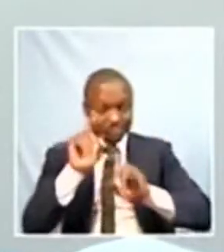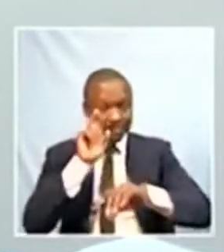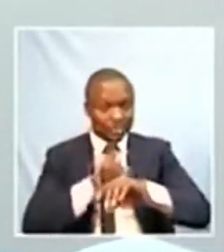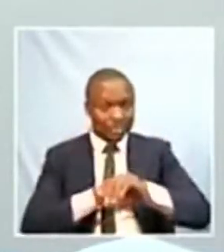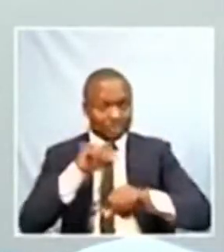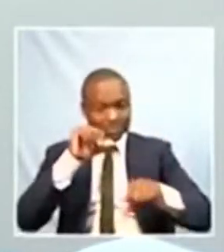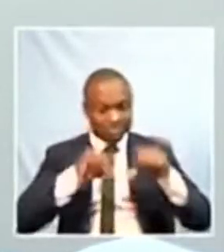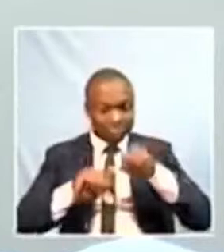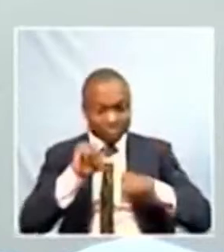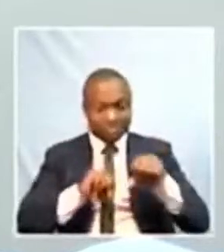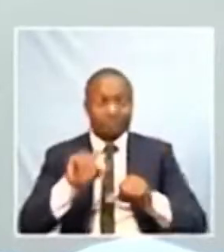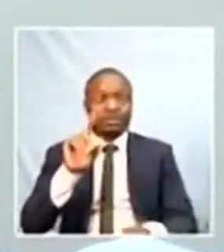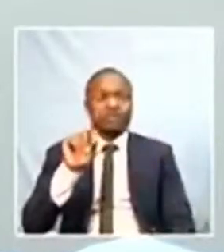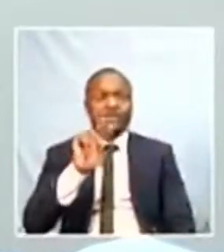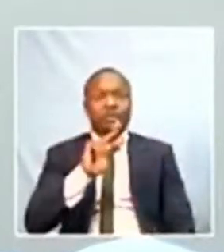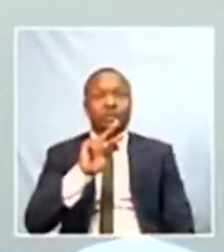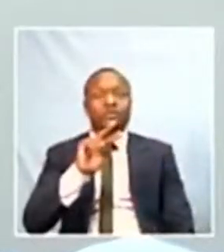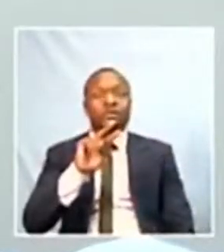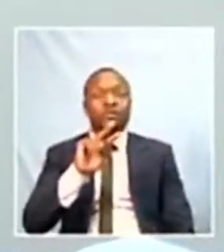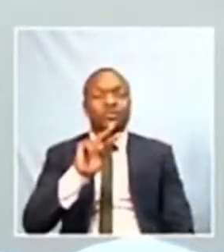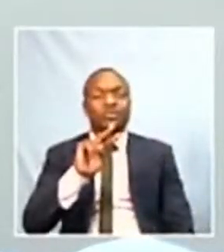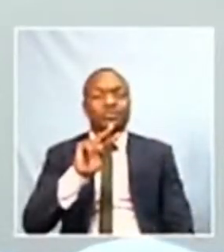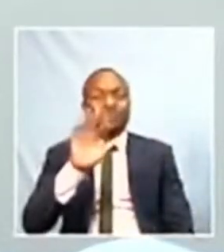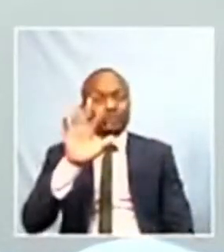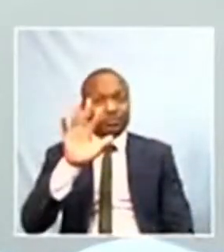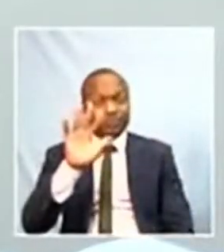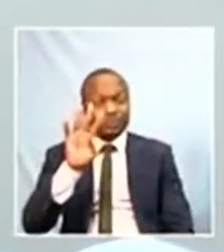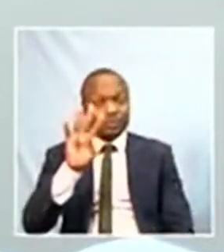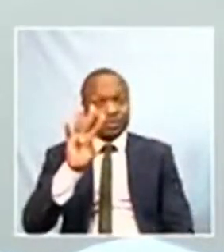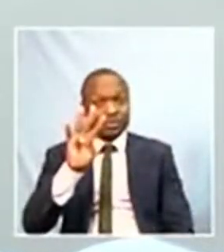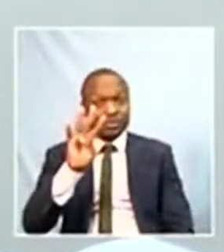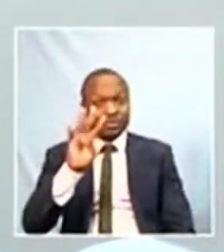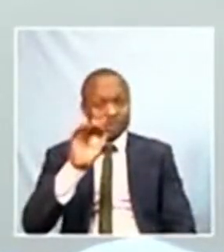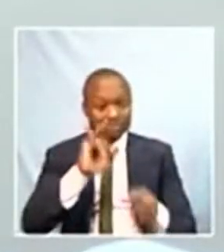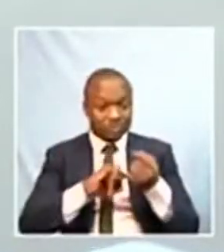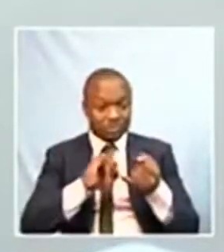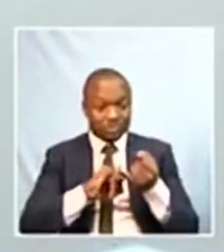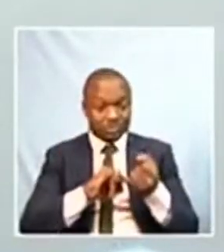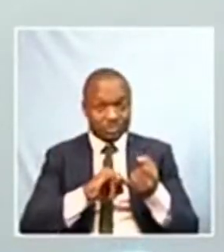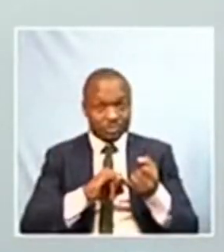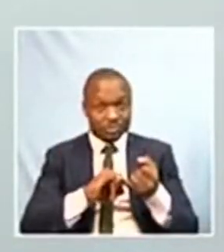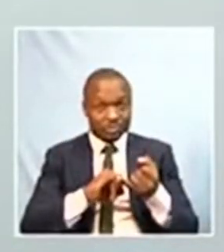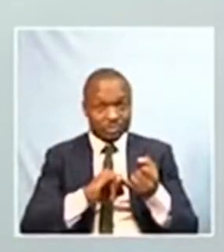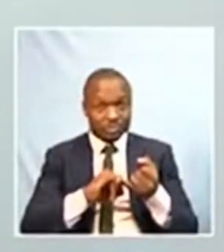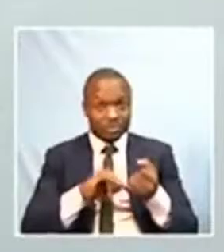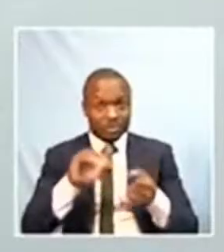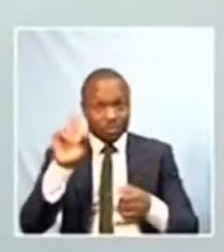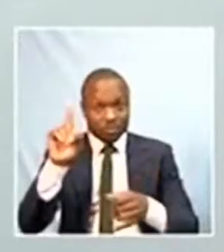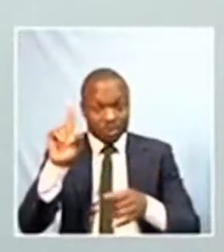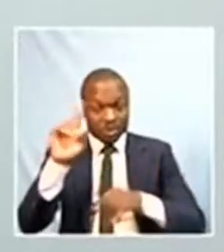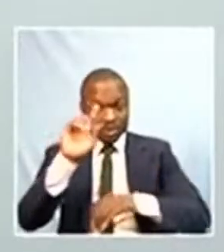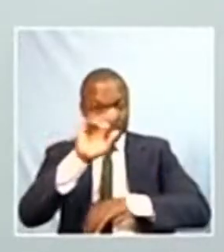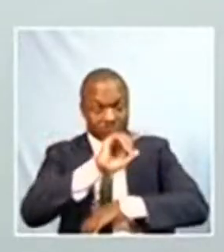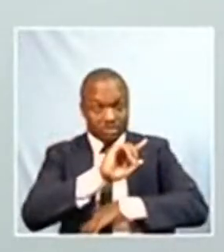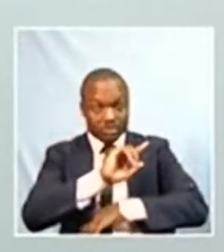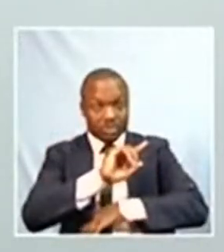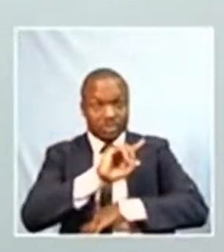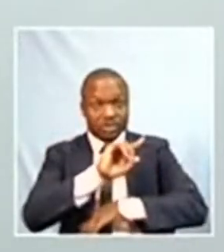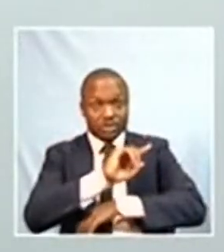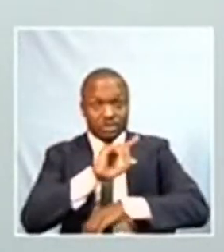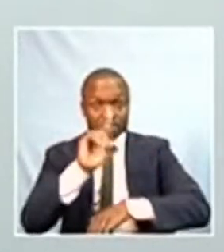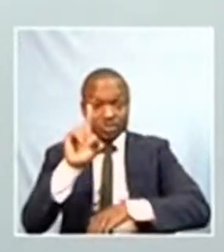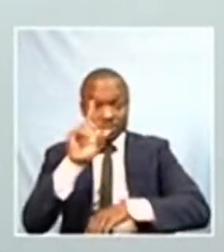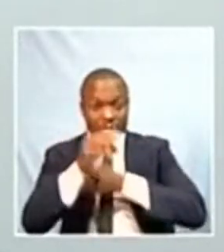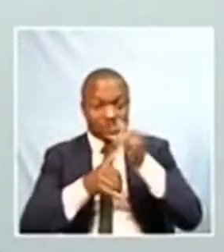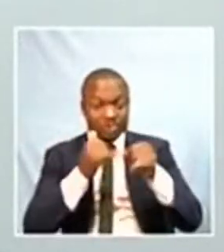of audit in 2024 September, almost a year after, these projects were